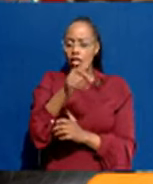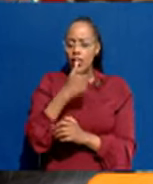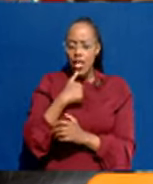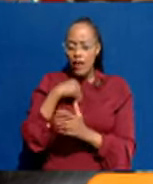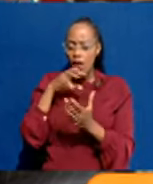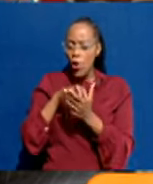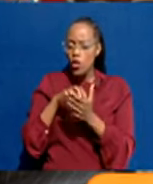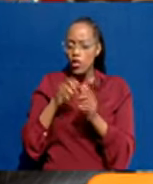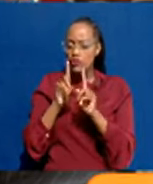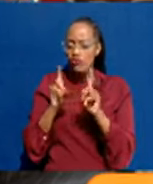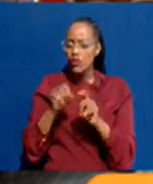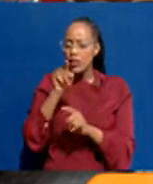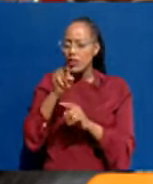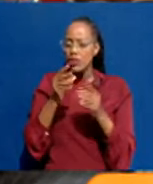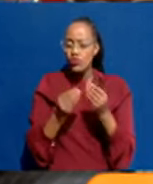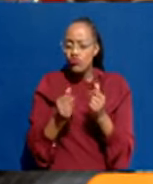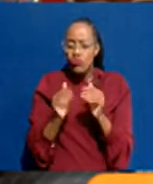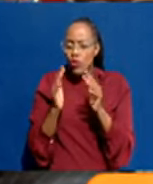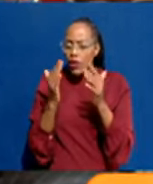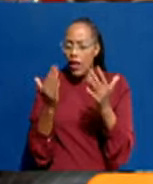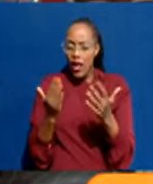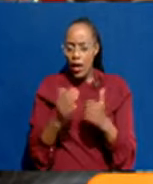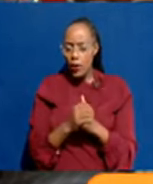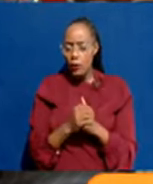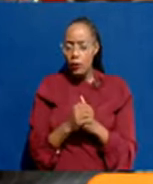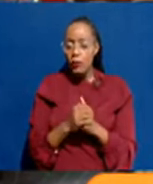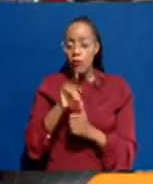contest. How was that navigated?